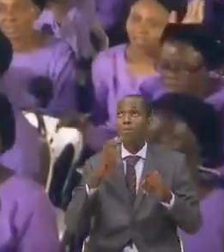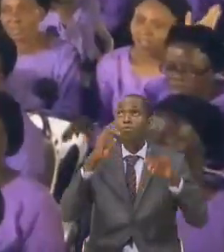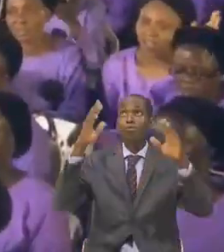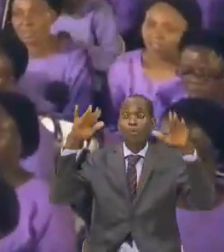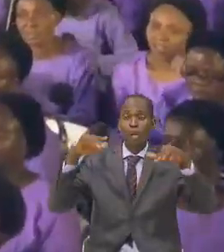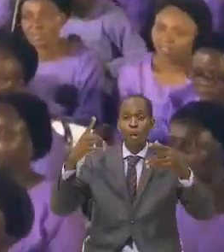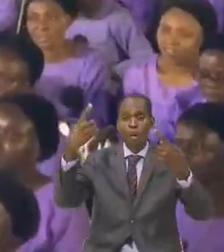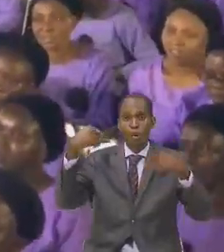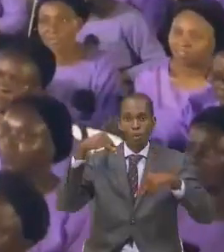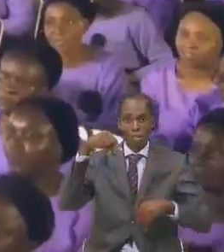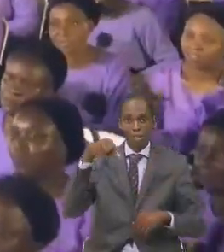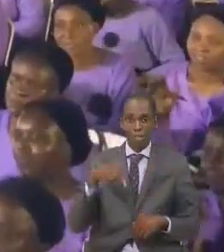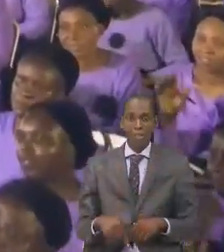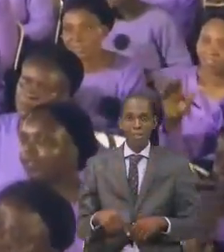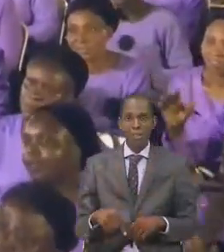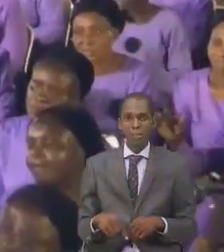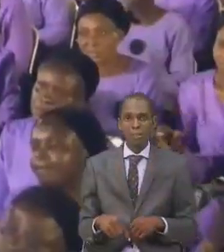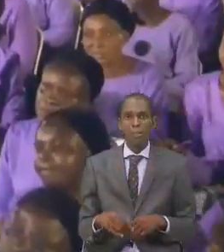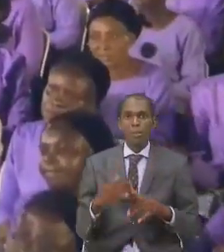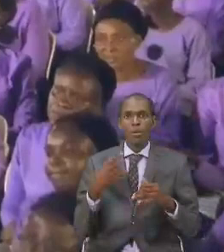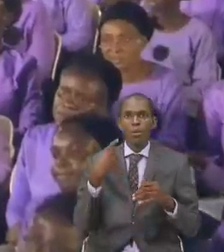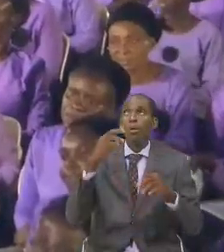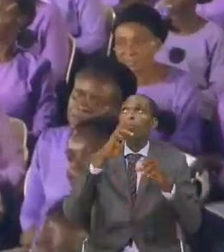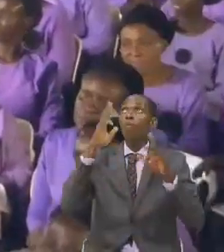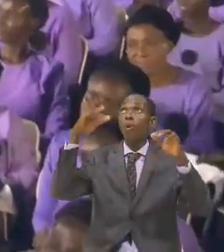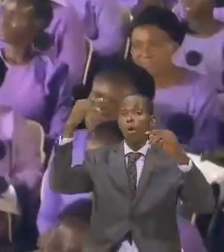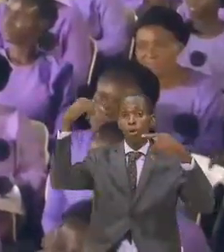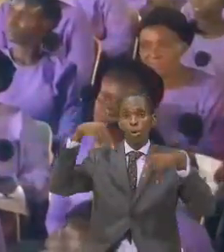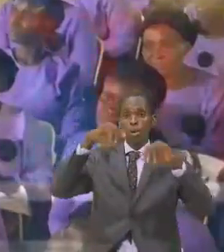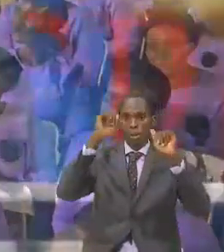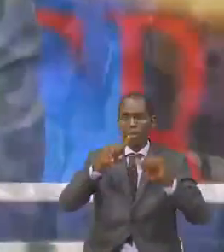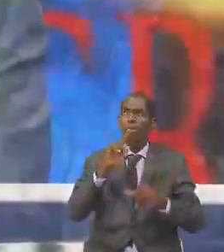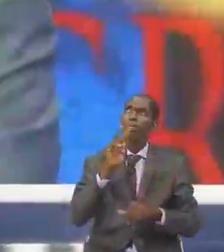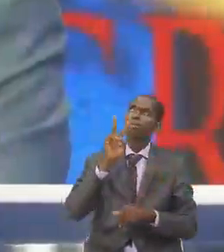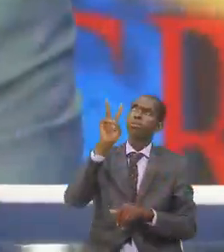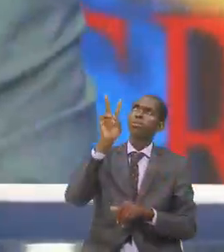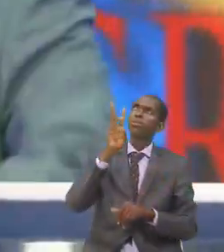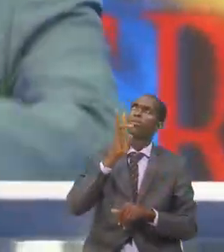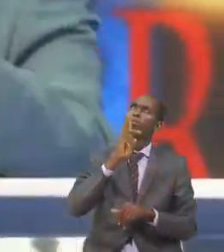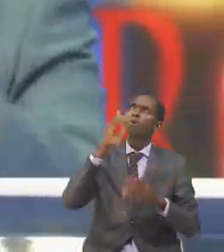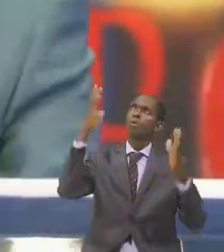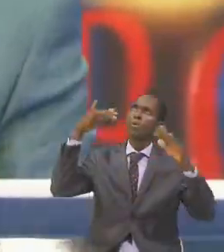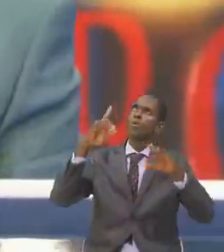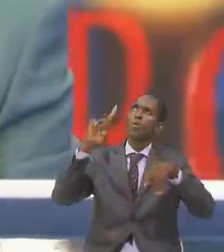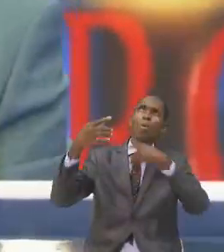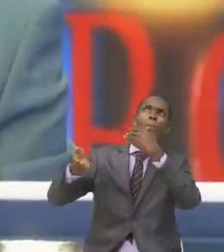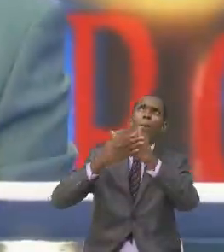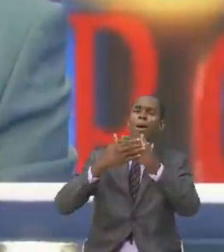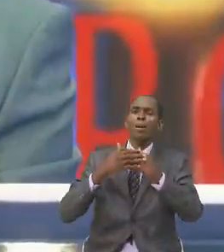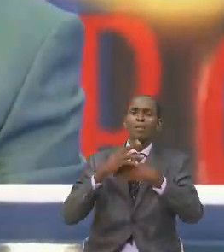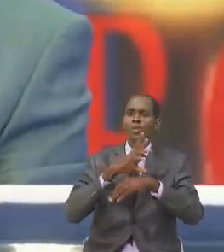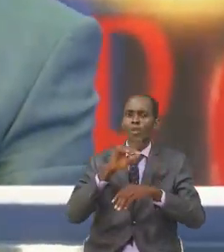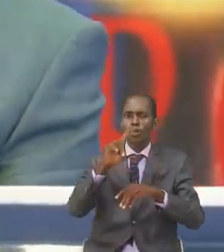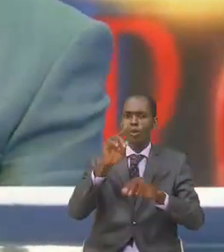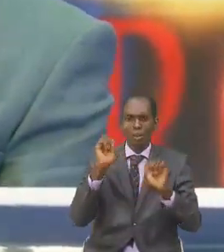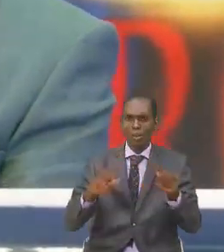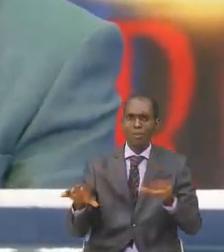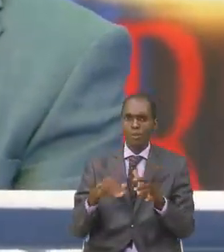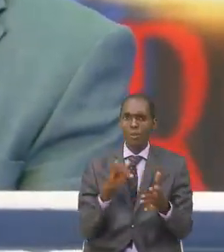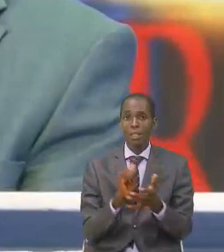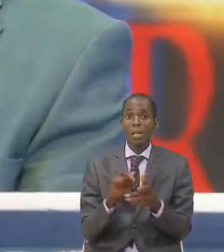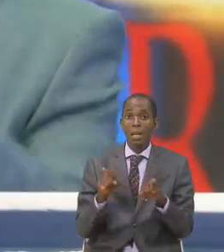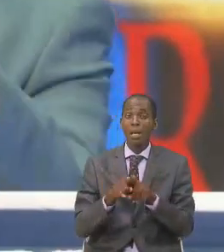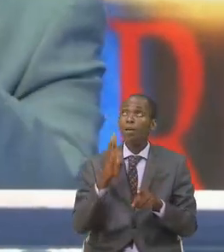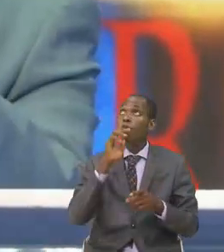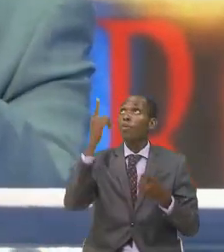rain cometh down, as the rain was coming down, who can look up and say, rain, go back to where you